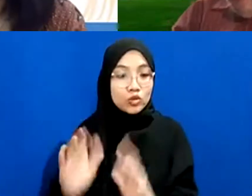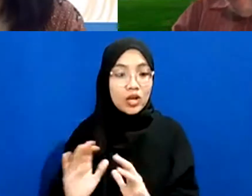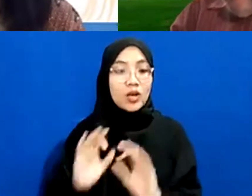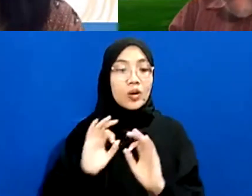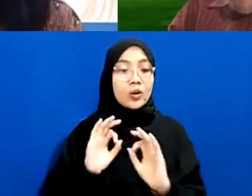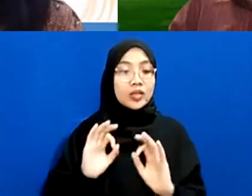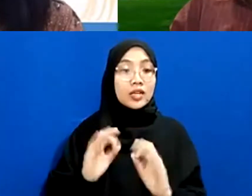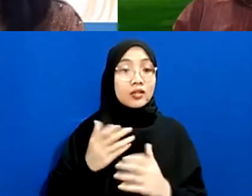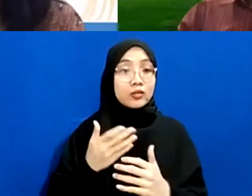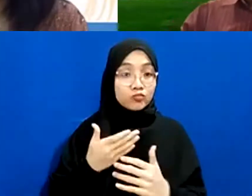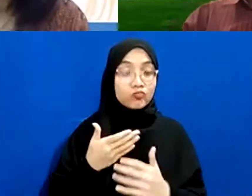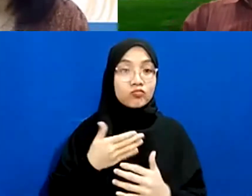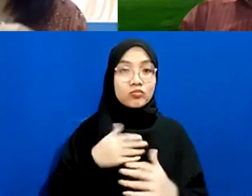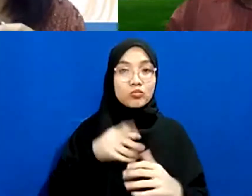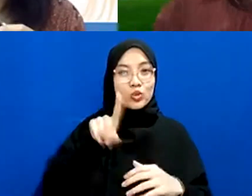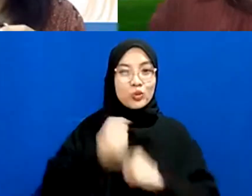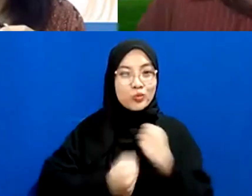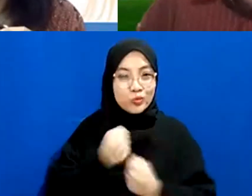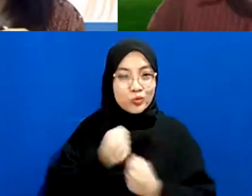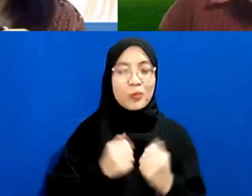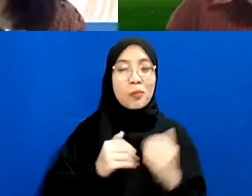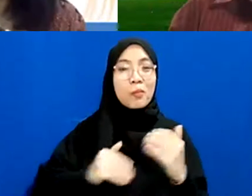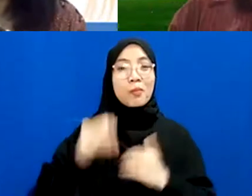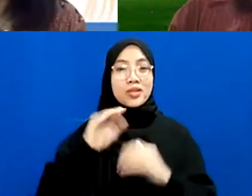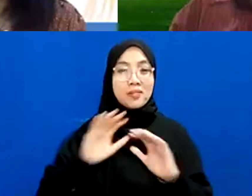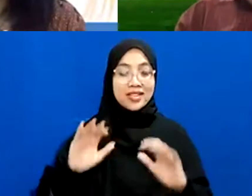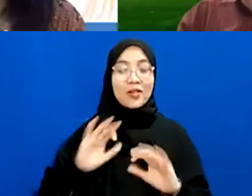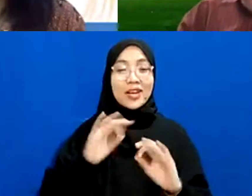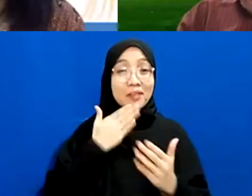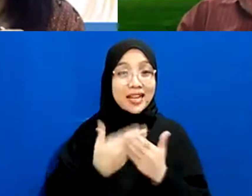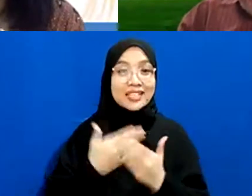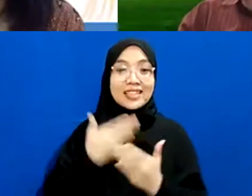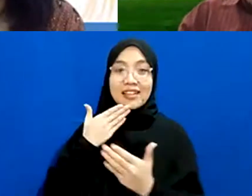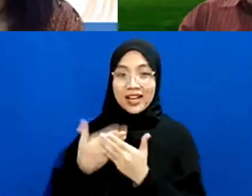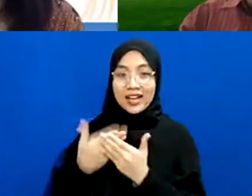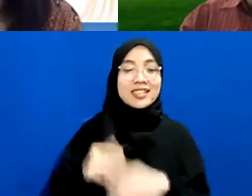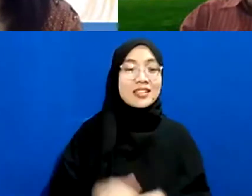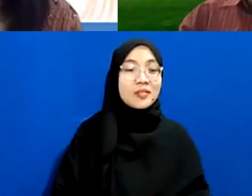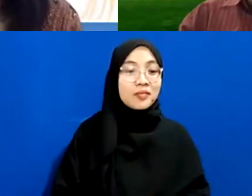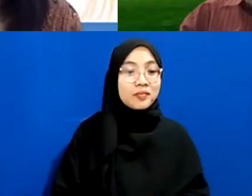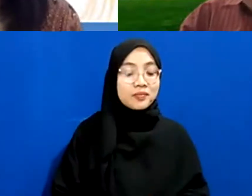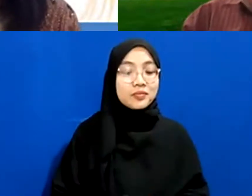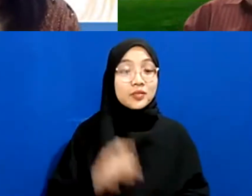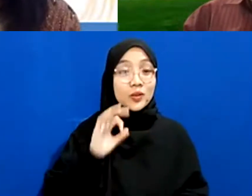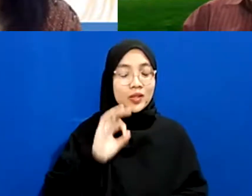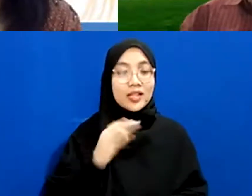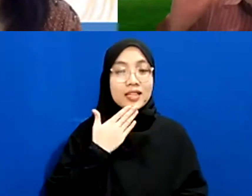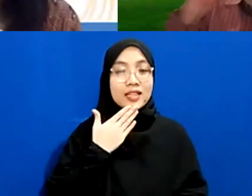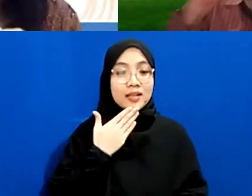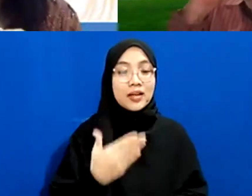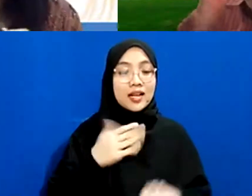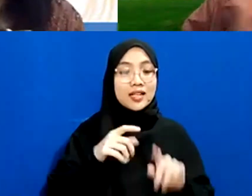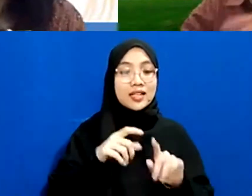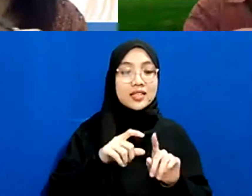Thank you very much. Thank you, David. I think so too, that they have a really